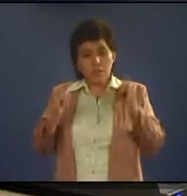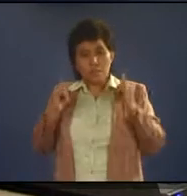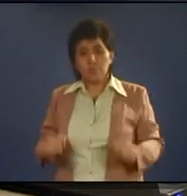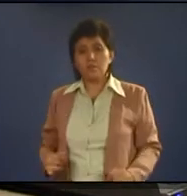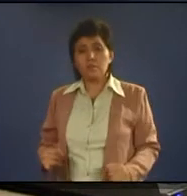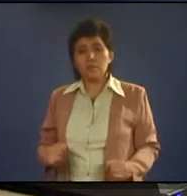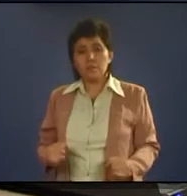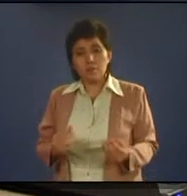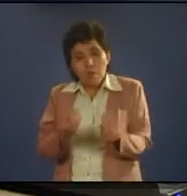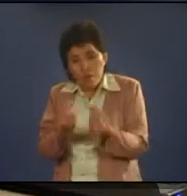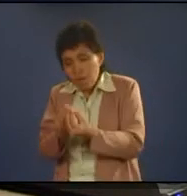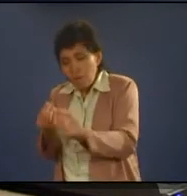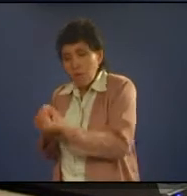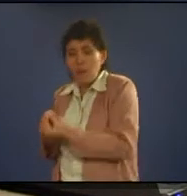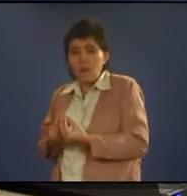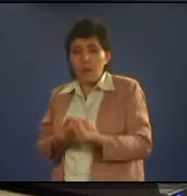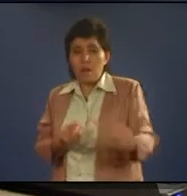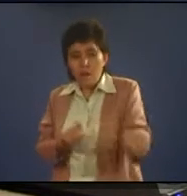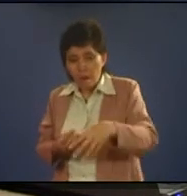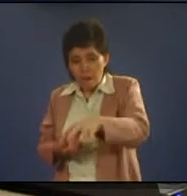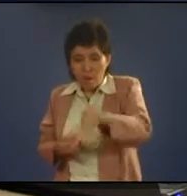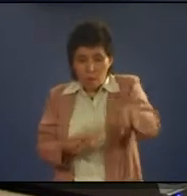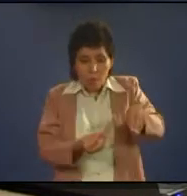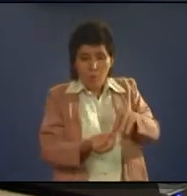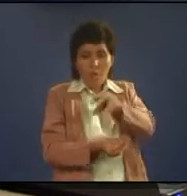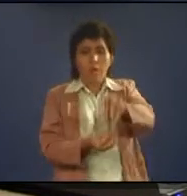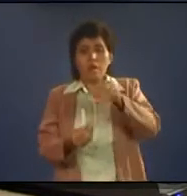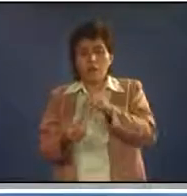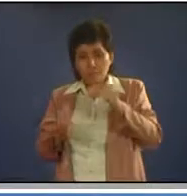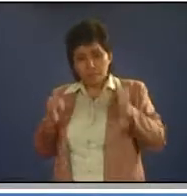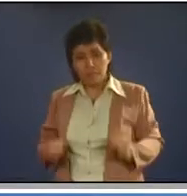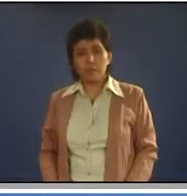individuals. You form a huge individual. Now that's called a group. Yeah.